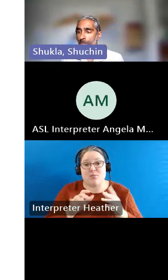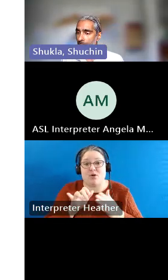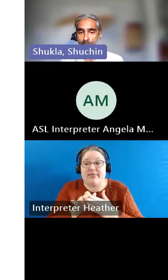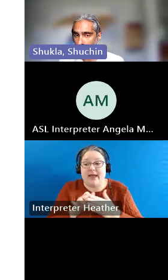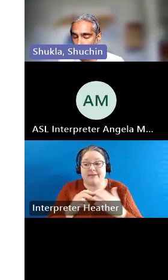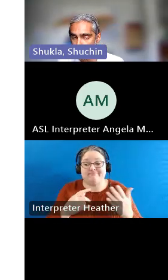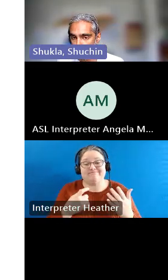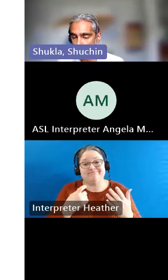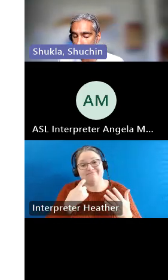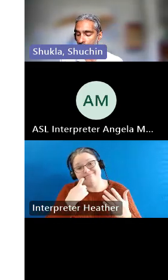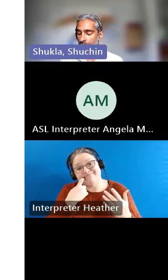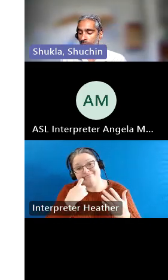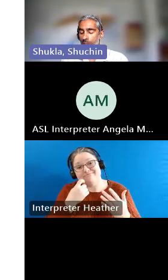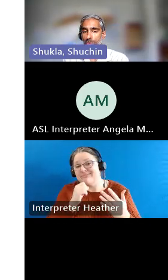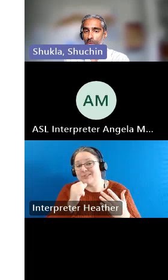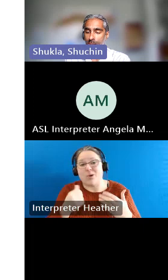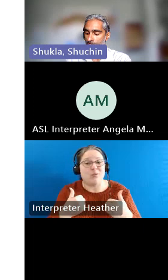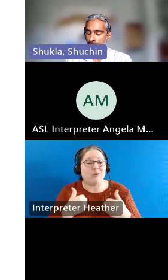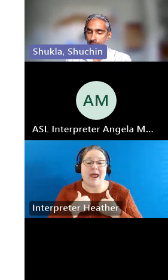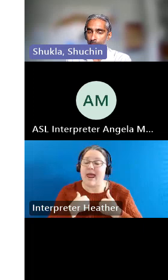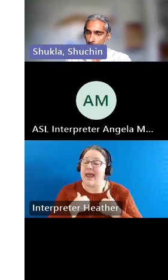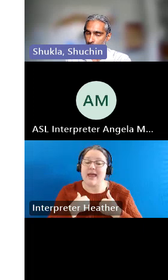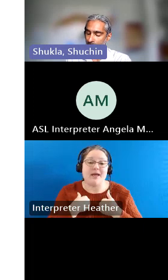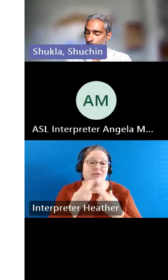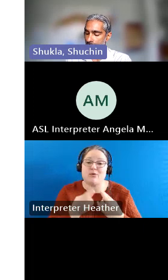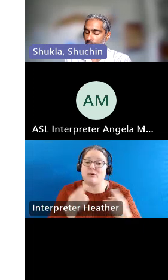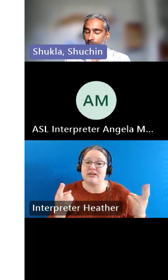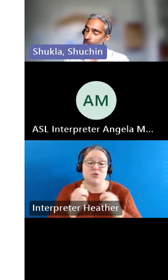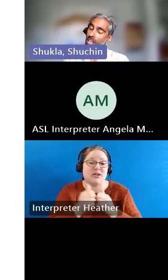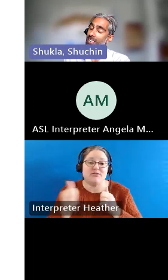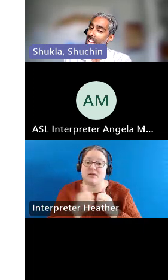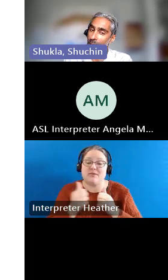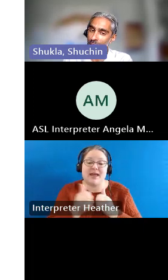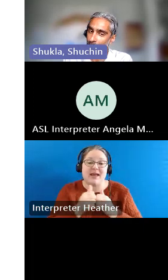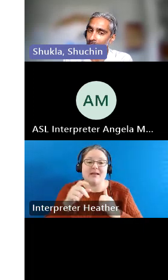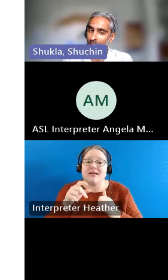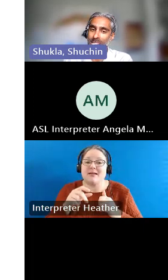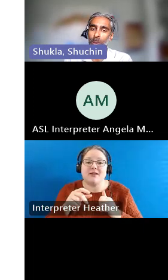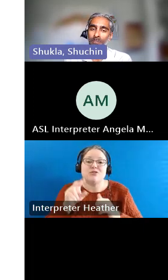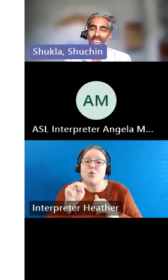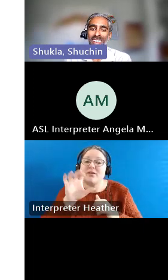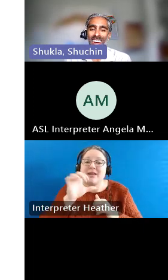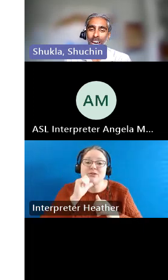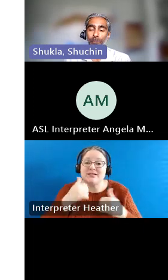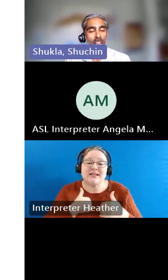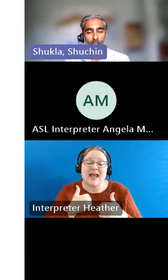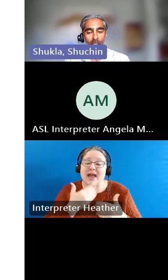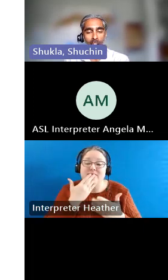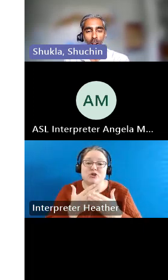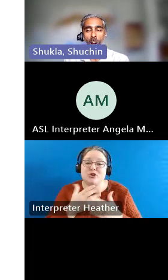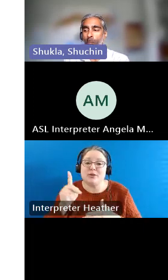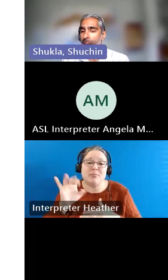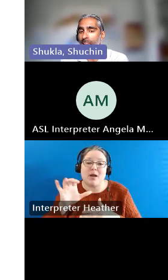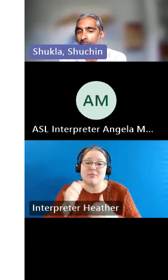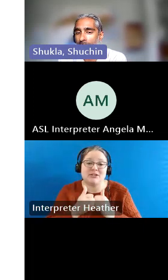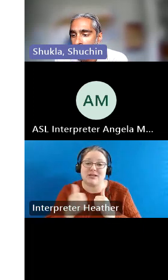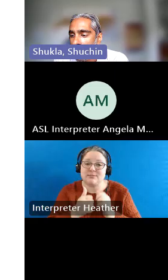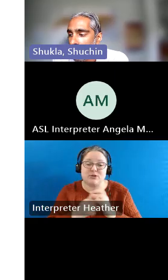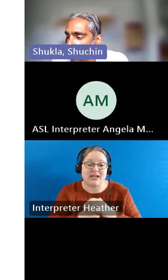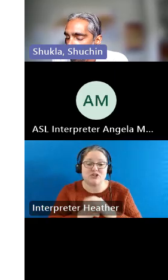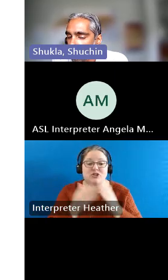in their addiction sometimes don't have those resources, and public transports. North Carolina is not rich in public transport. Paying for care,